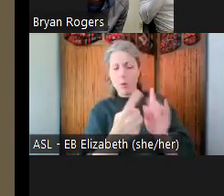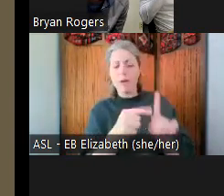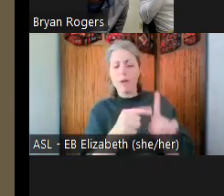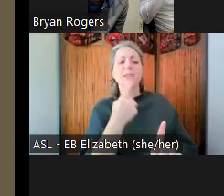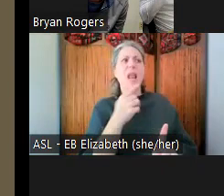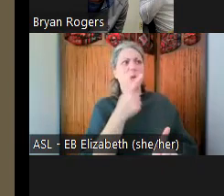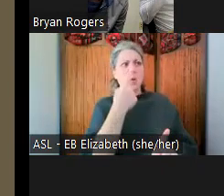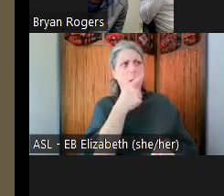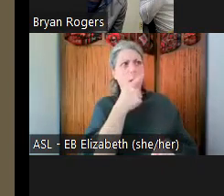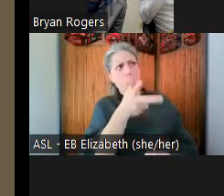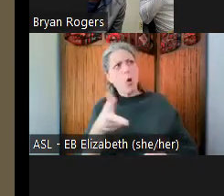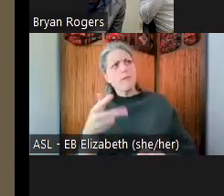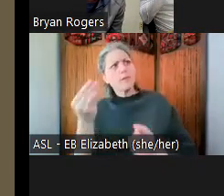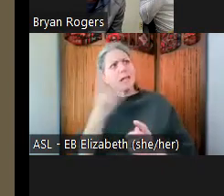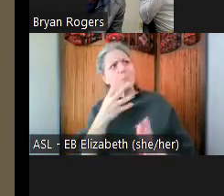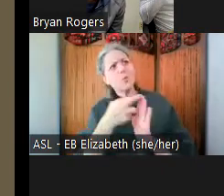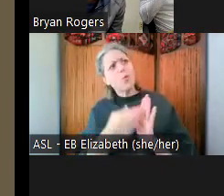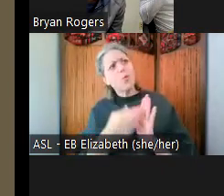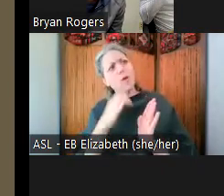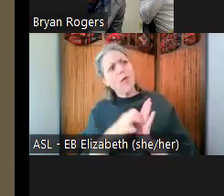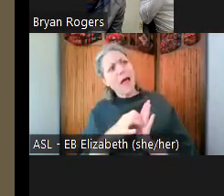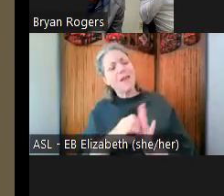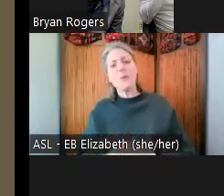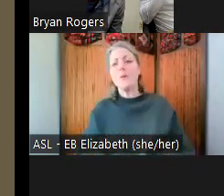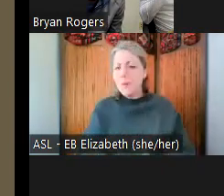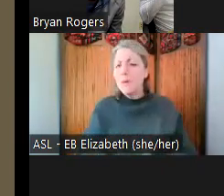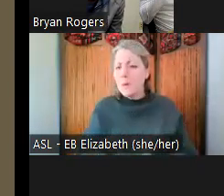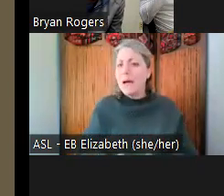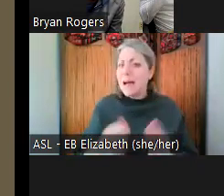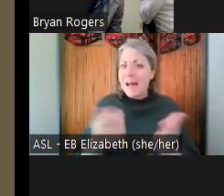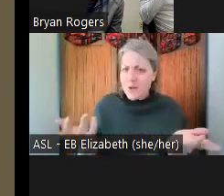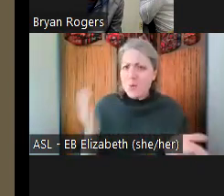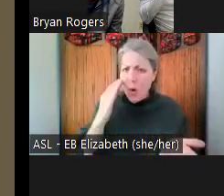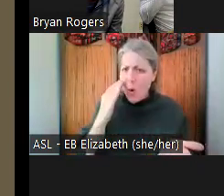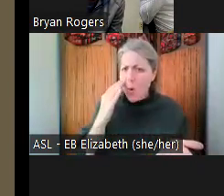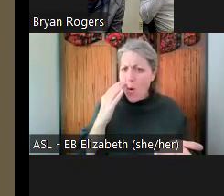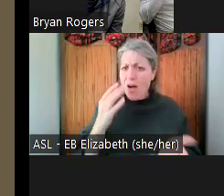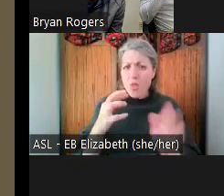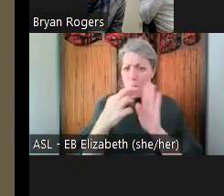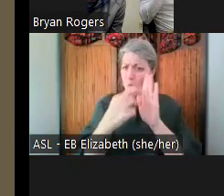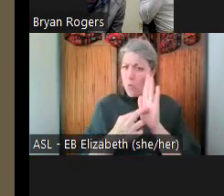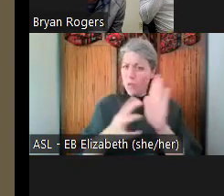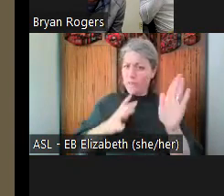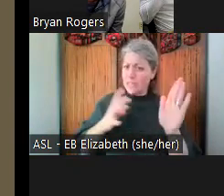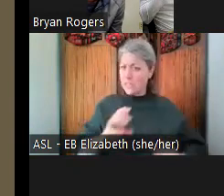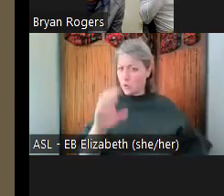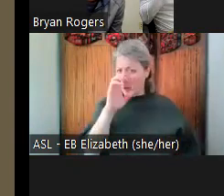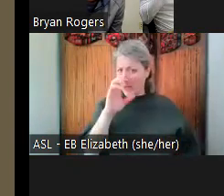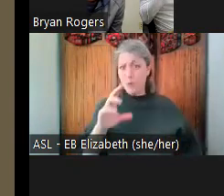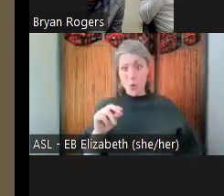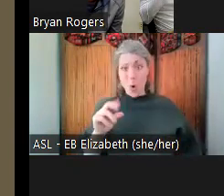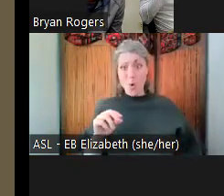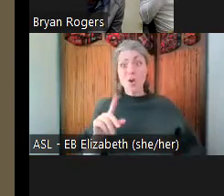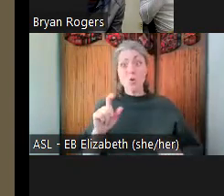are drivers know, there's so many nuances and things that just happen on the road that there's no rule for. You can certainly review